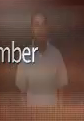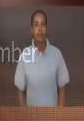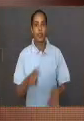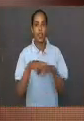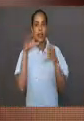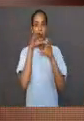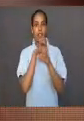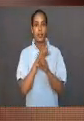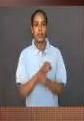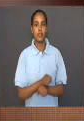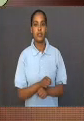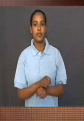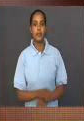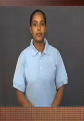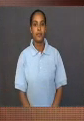Time's up.